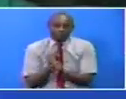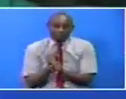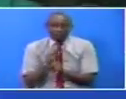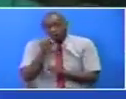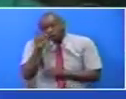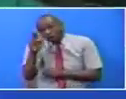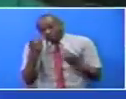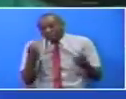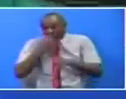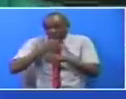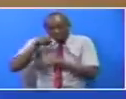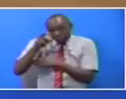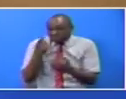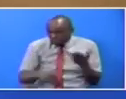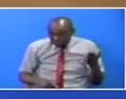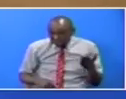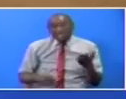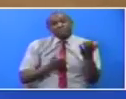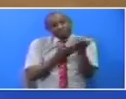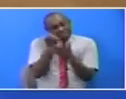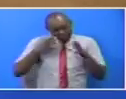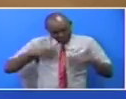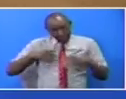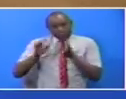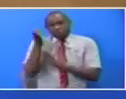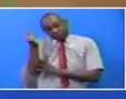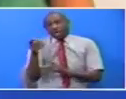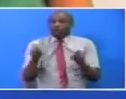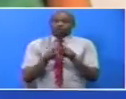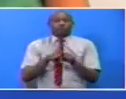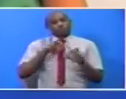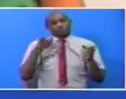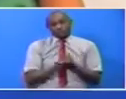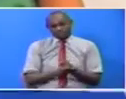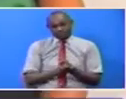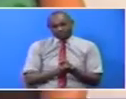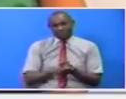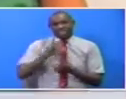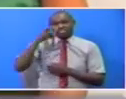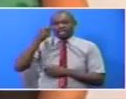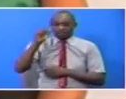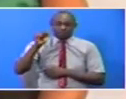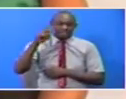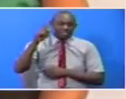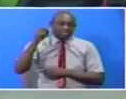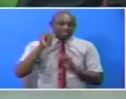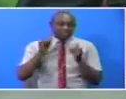or as the institution is urging, entrepreneurship opportunities too. Sharon Momanyi, KTN News.